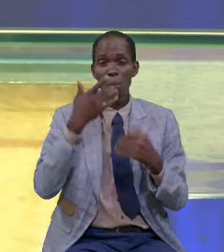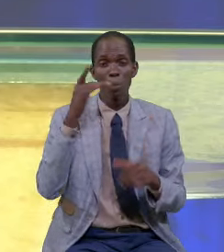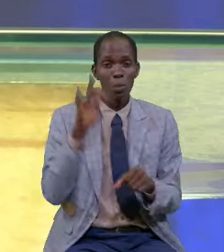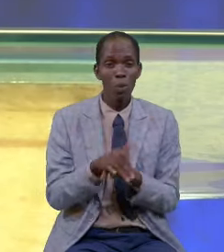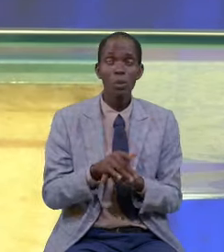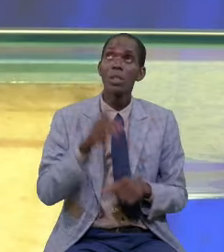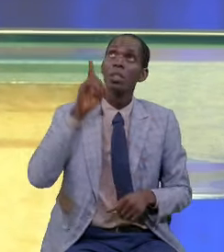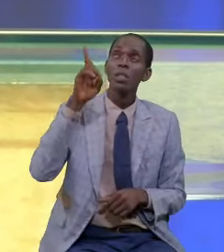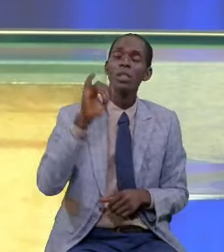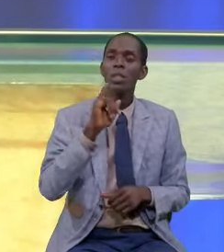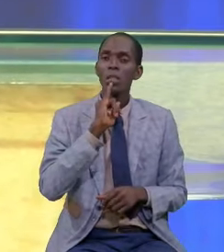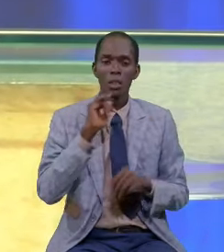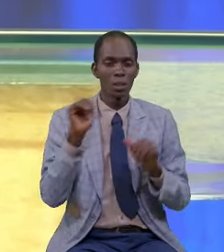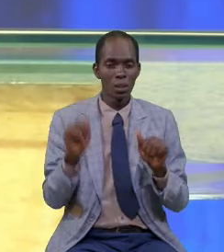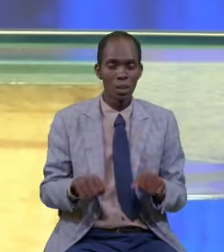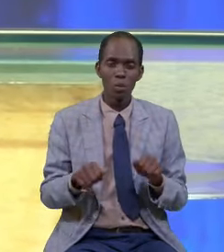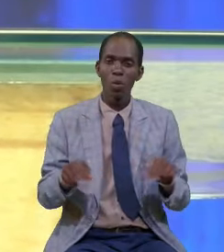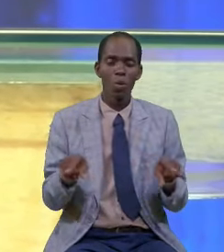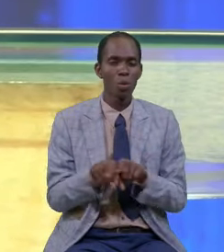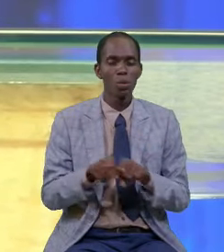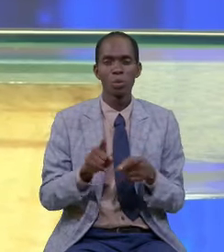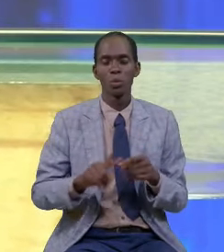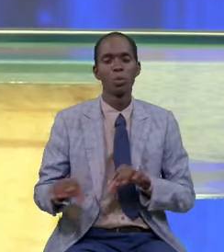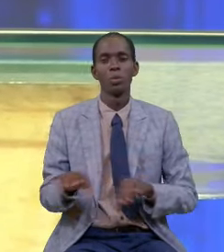able also to perform.